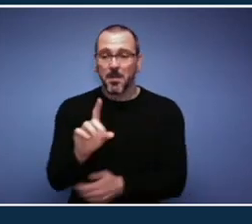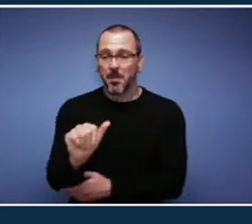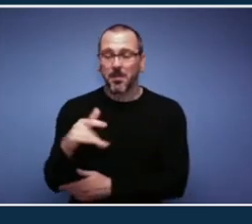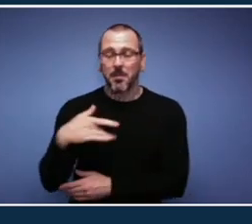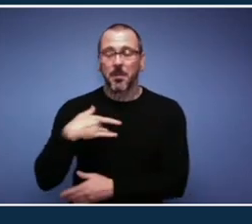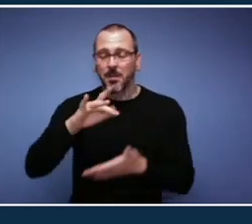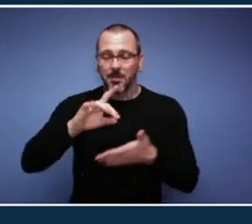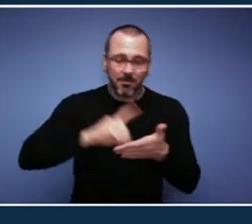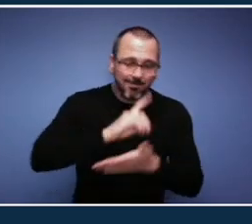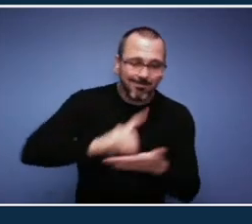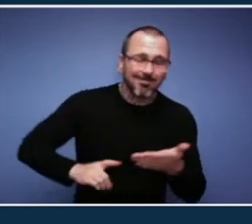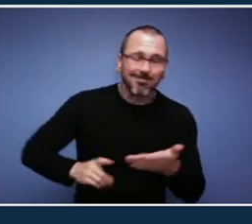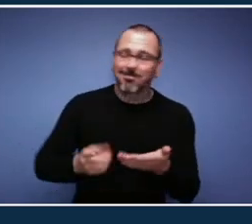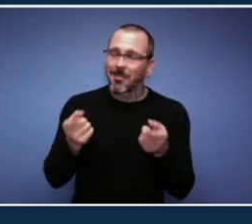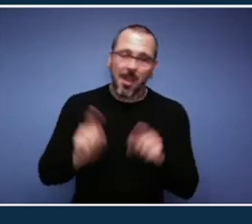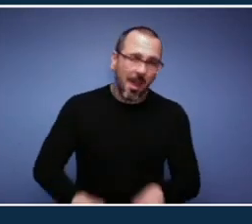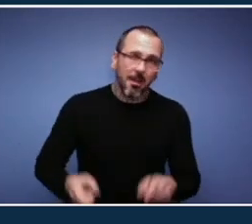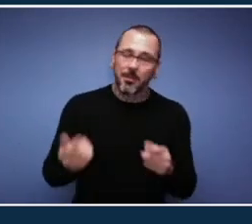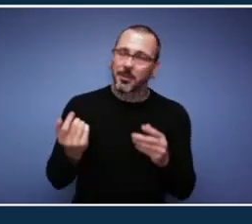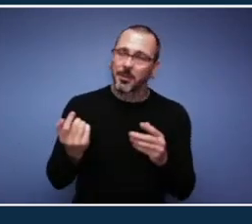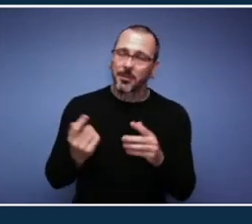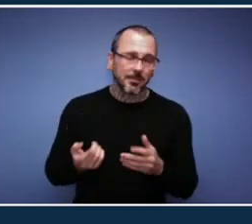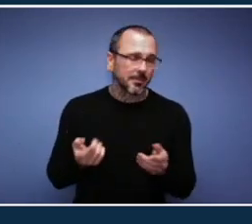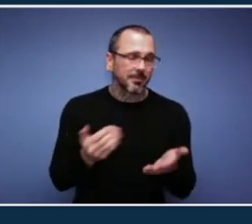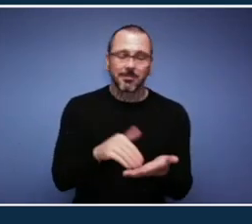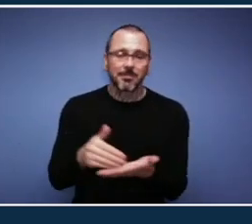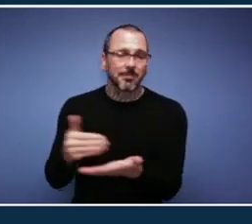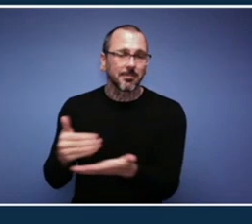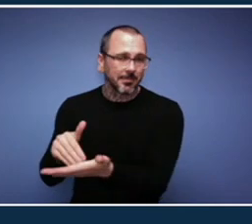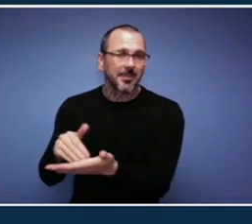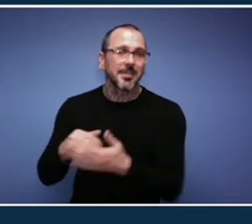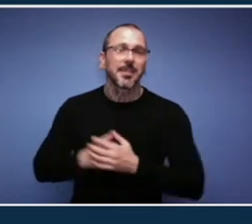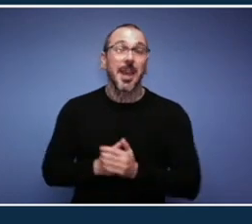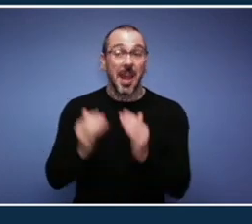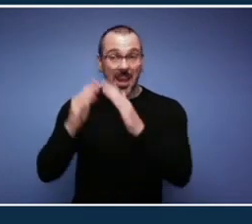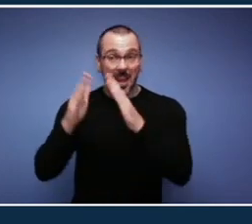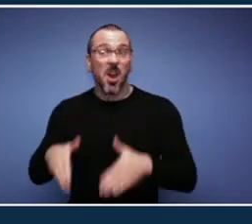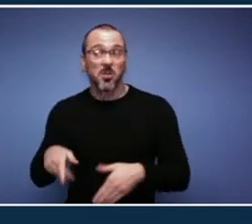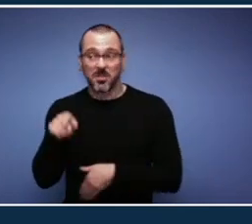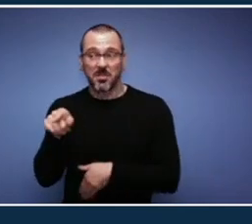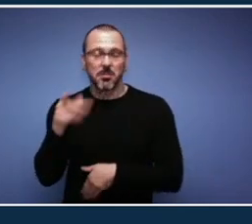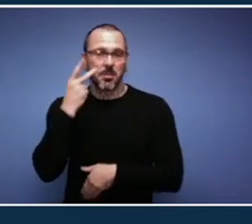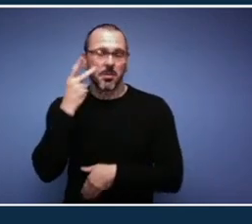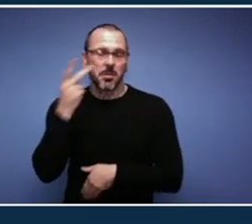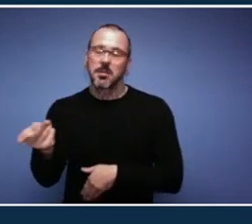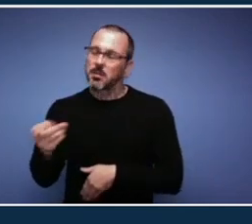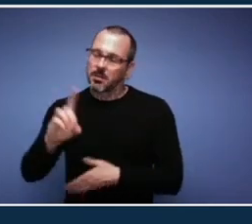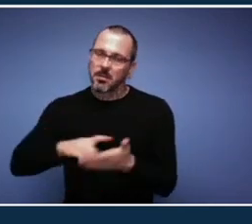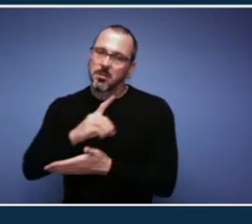that affect people with disabilities in that kind of discriminatory social system.